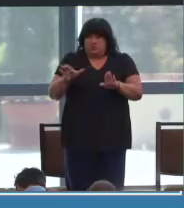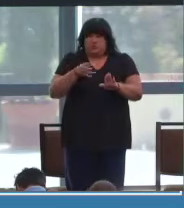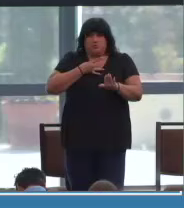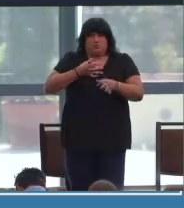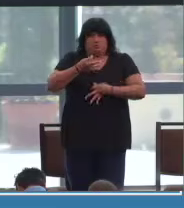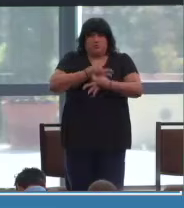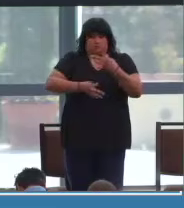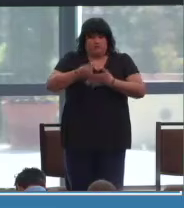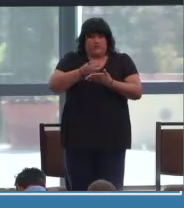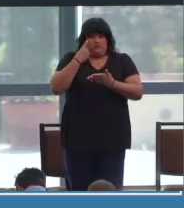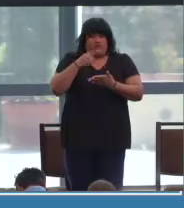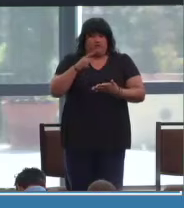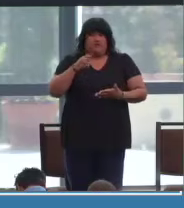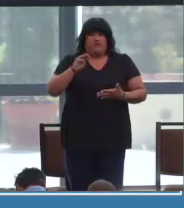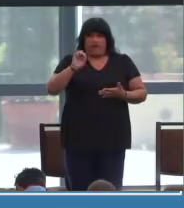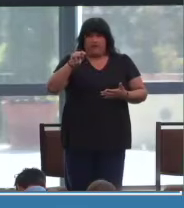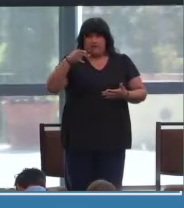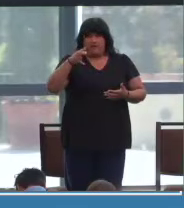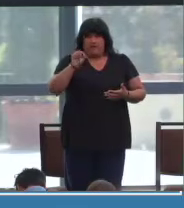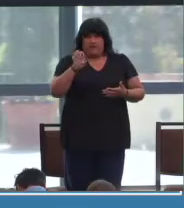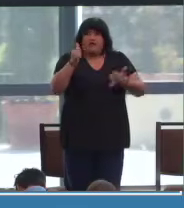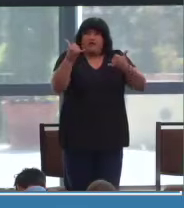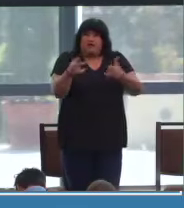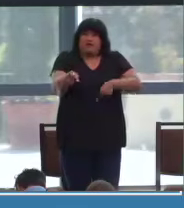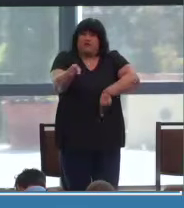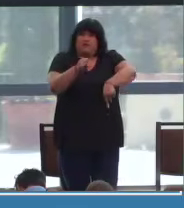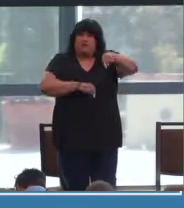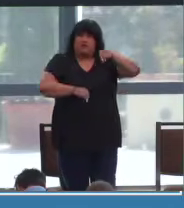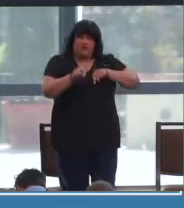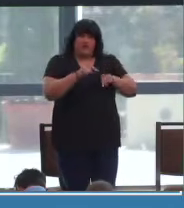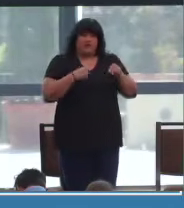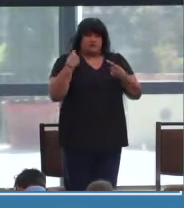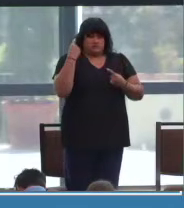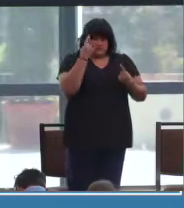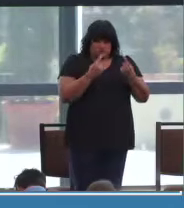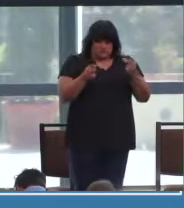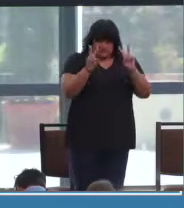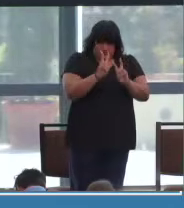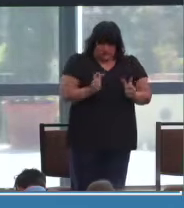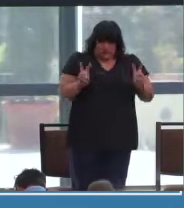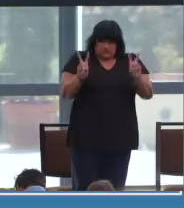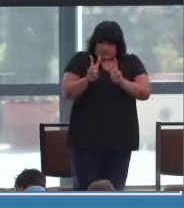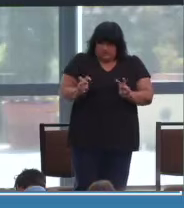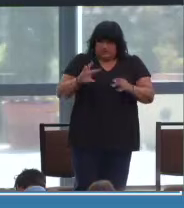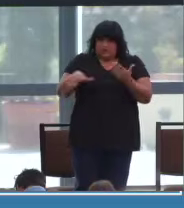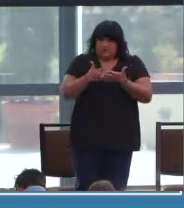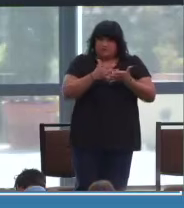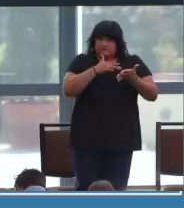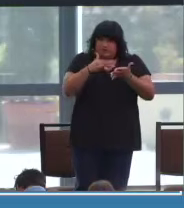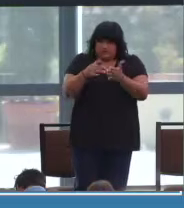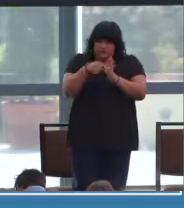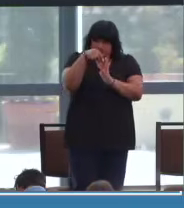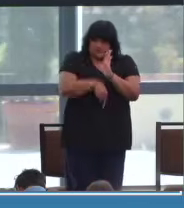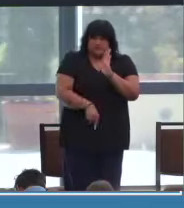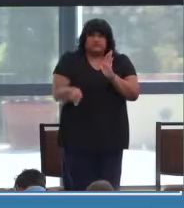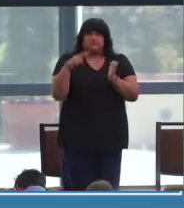menopause. Now, when they went back and really thought about these studies, analyzed them further, they really did